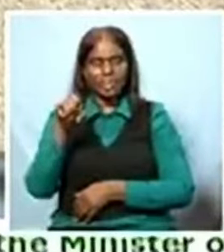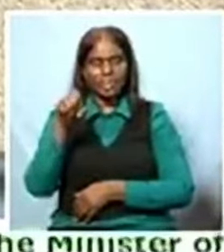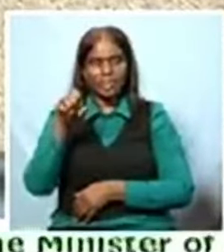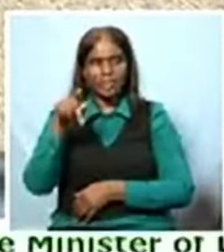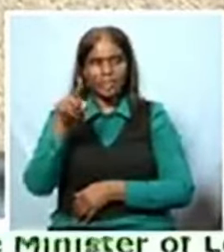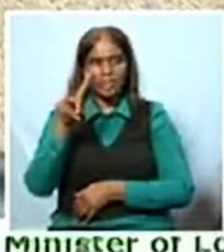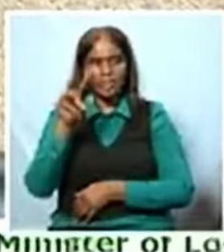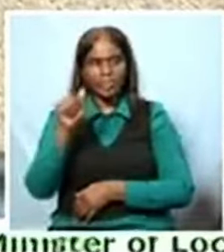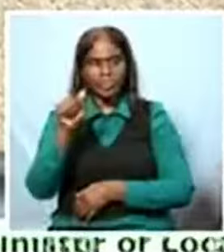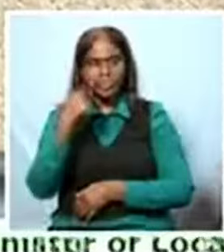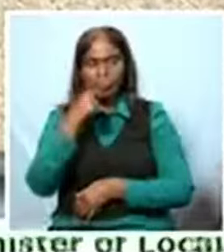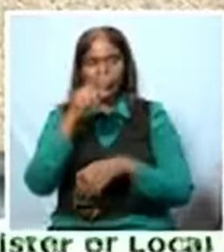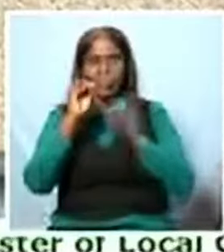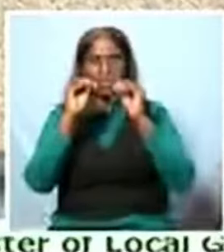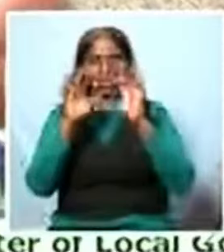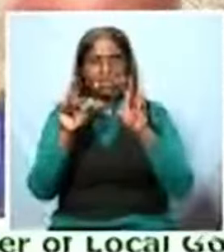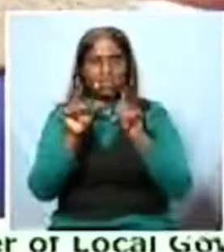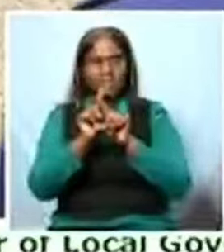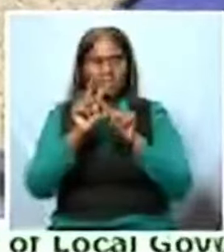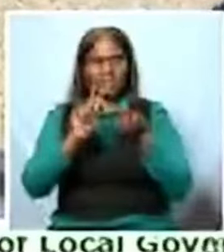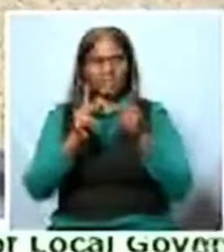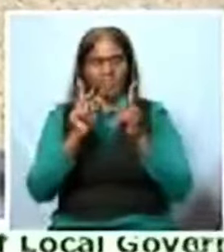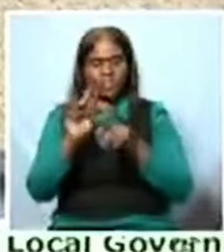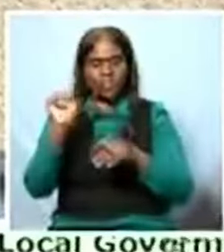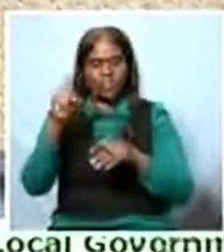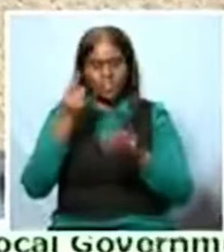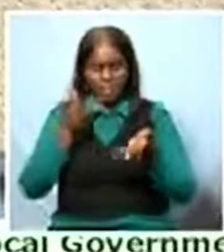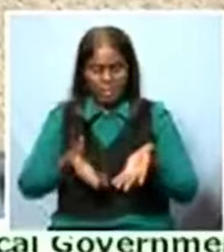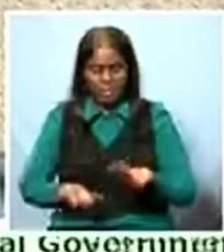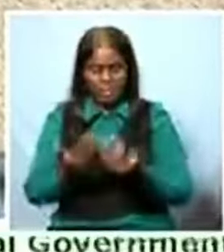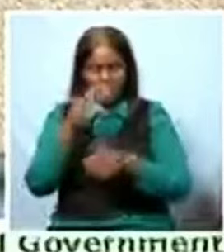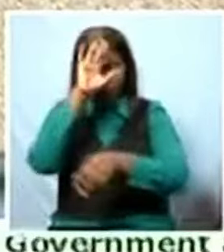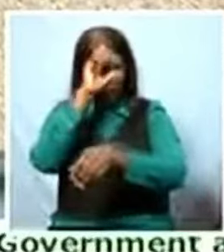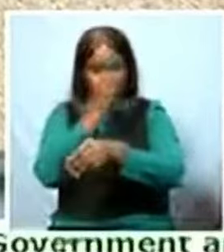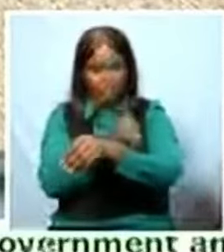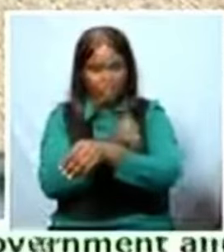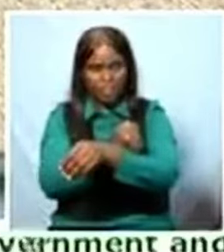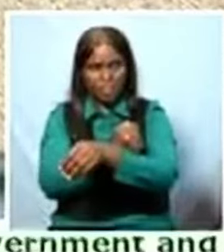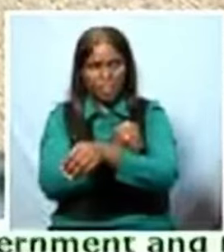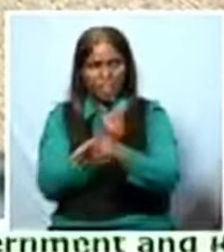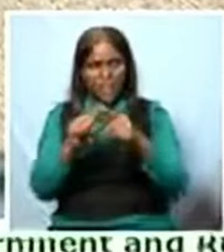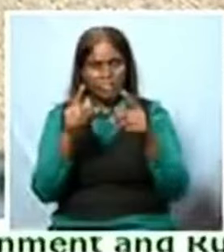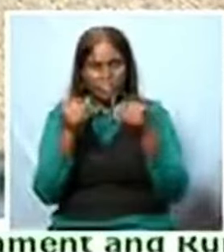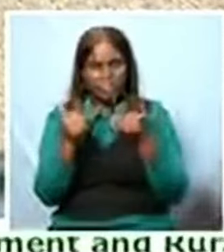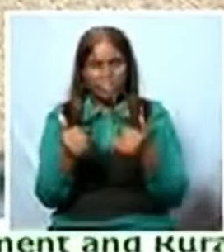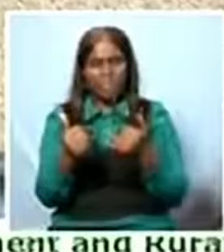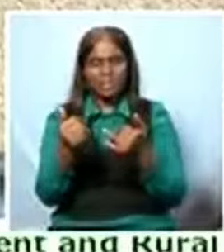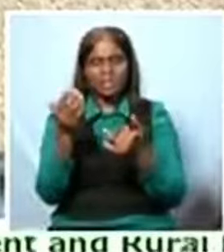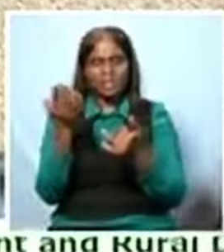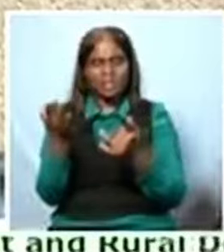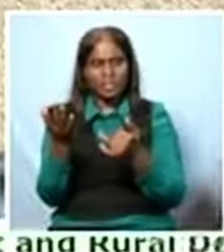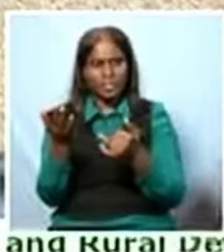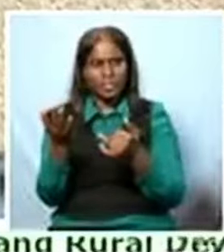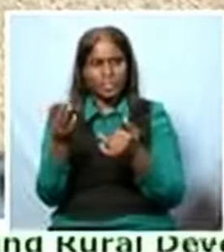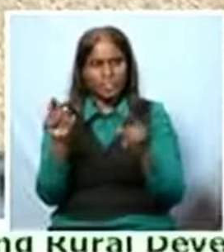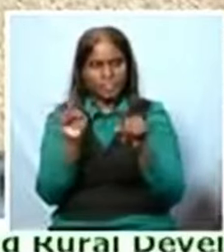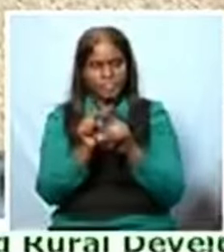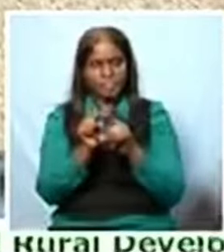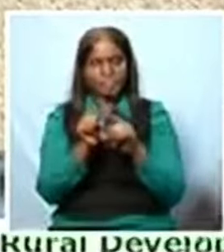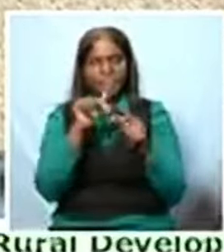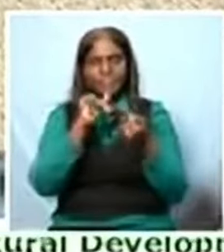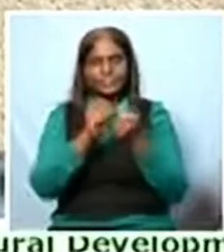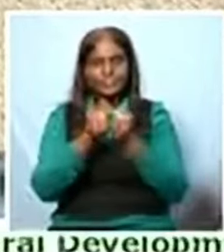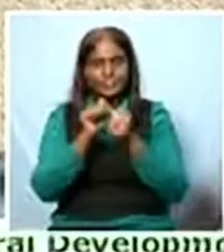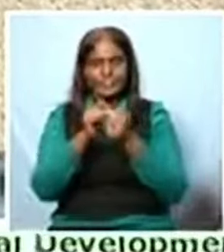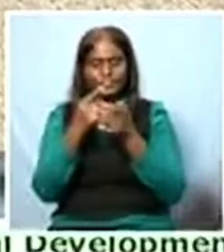was a teacher and taught my firstborn son, but took advantage of the good policies under the New